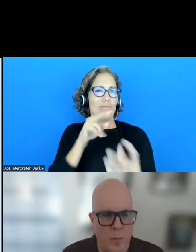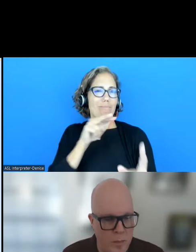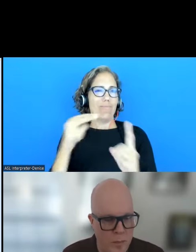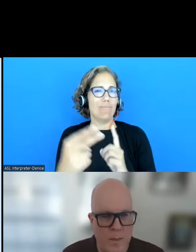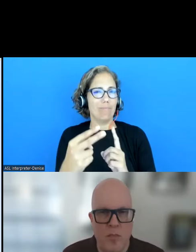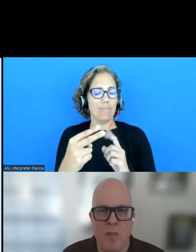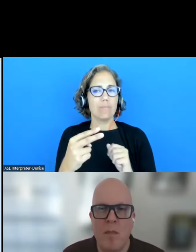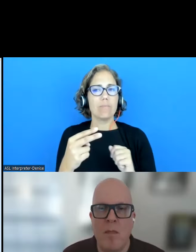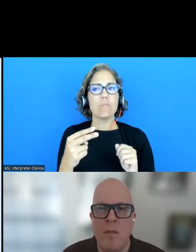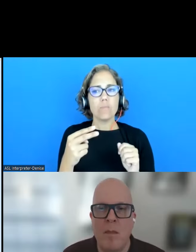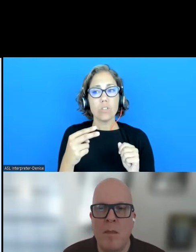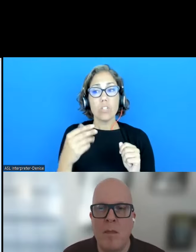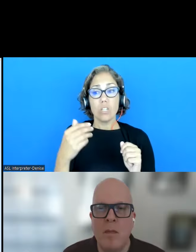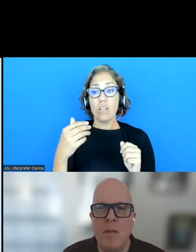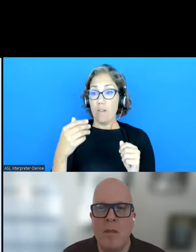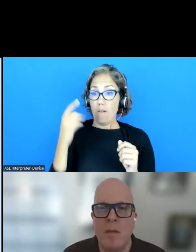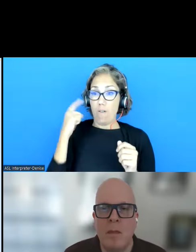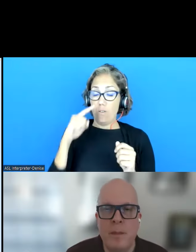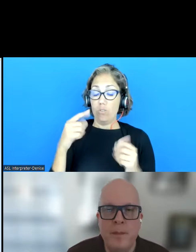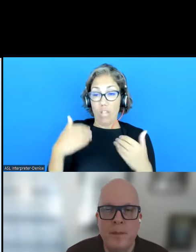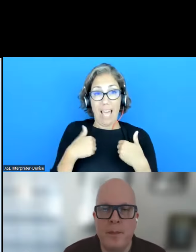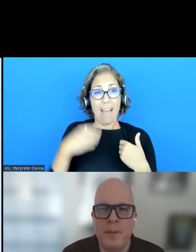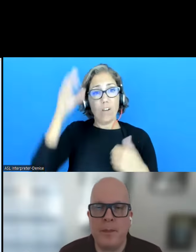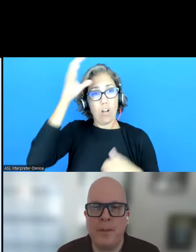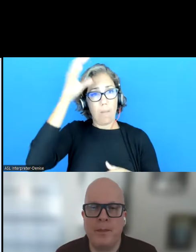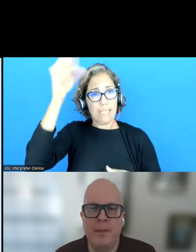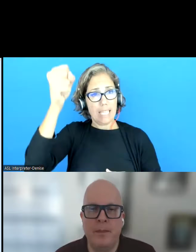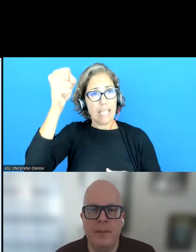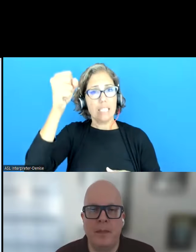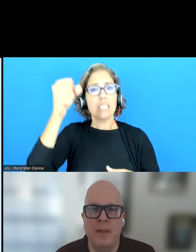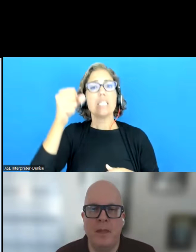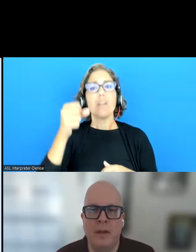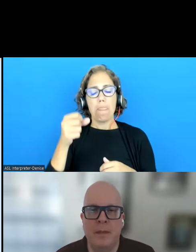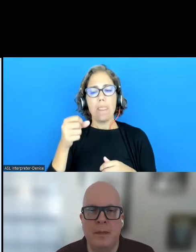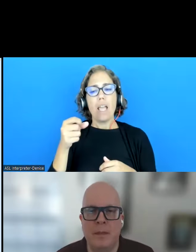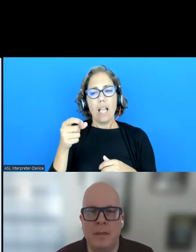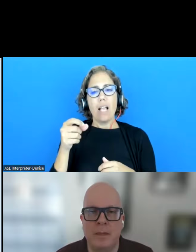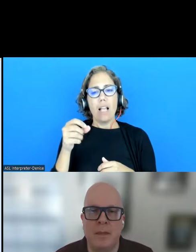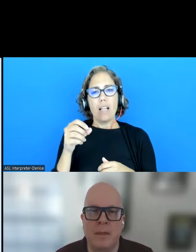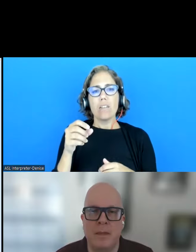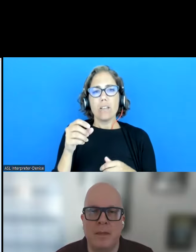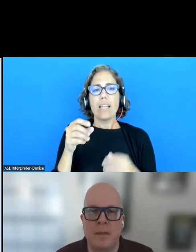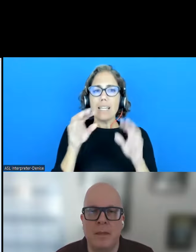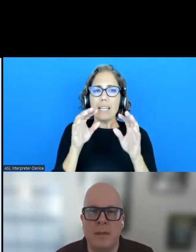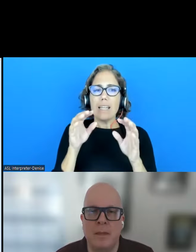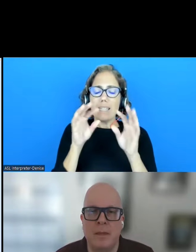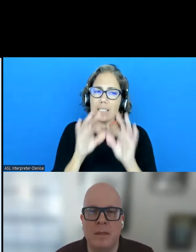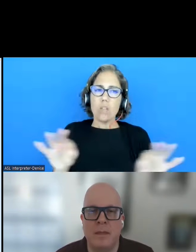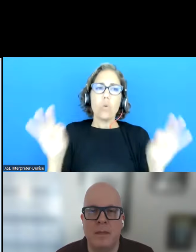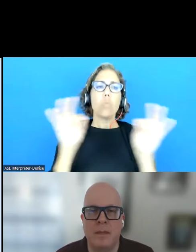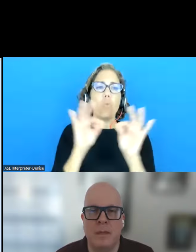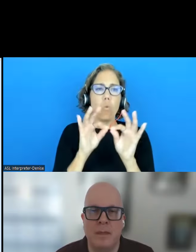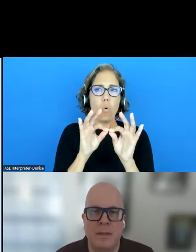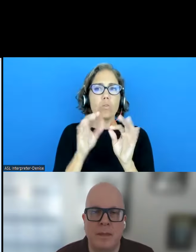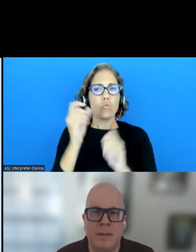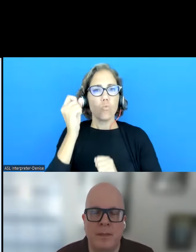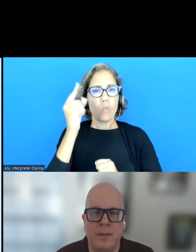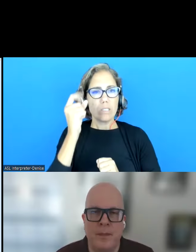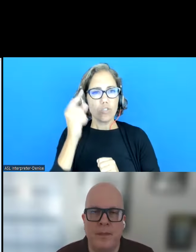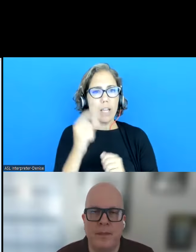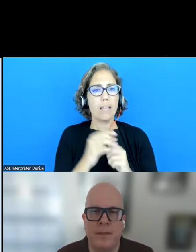to have common sense and take a decision on the emoji, I think it's fundamental to understand what